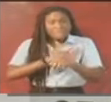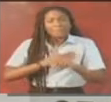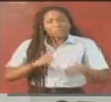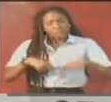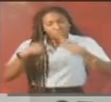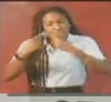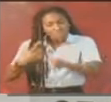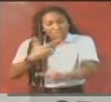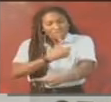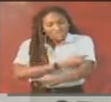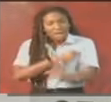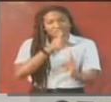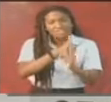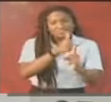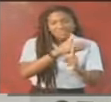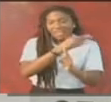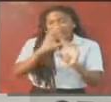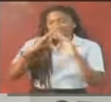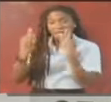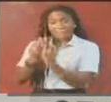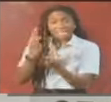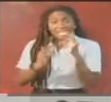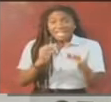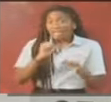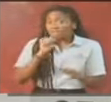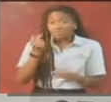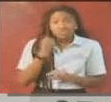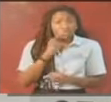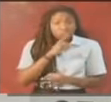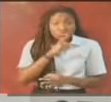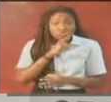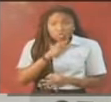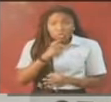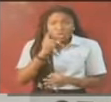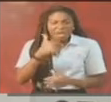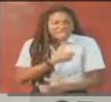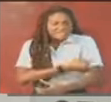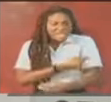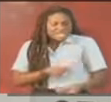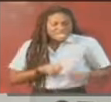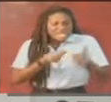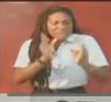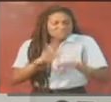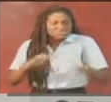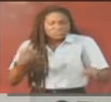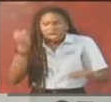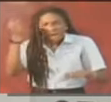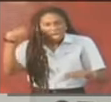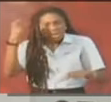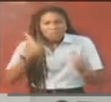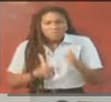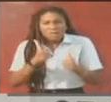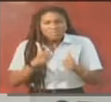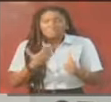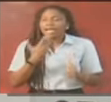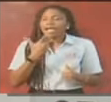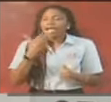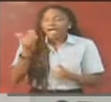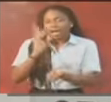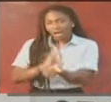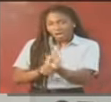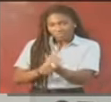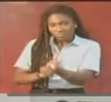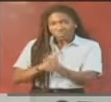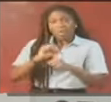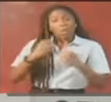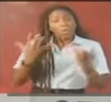If you are unsure of what vaccines is required for your children, we ask you to contact your nearest health facilities or